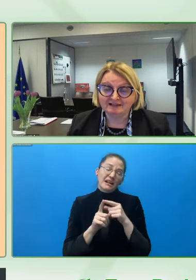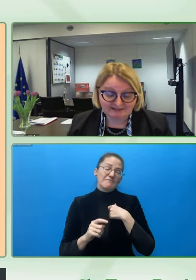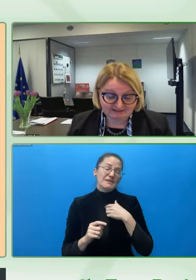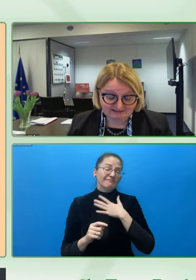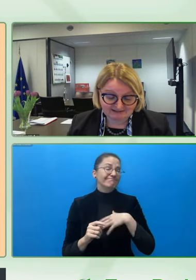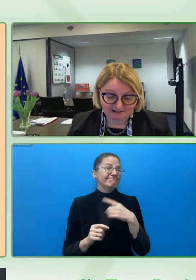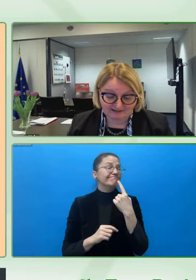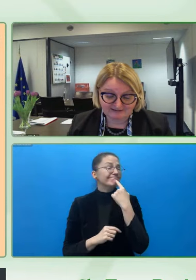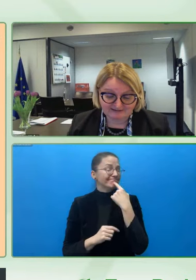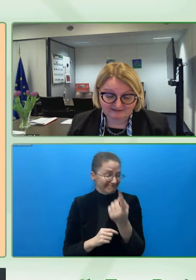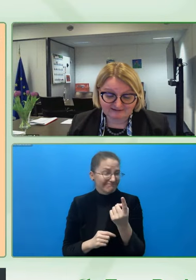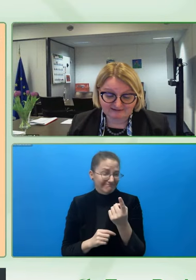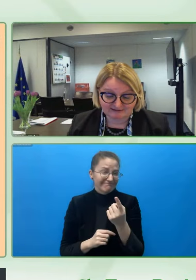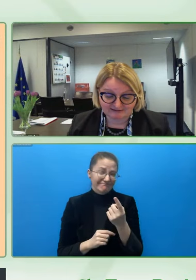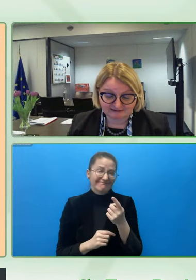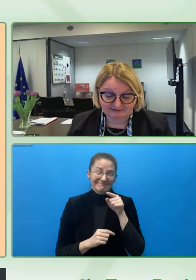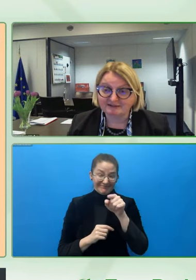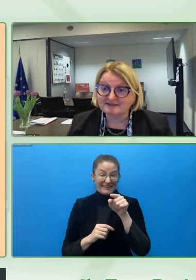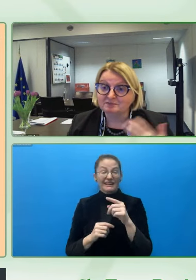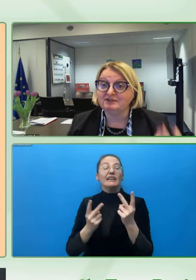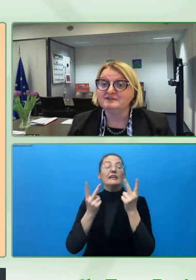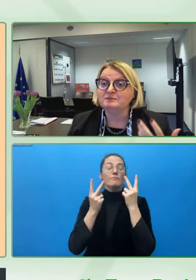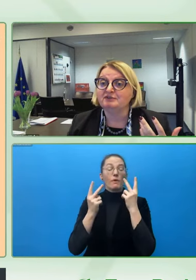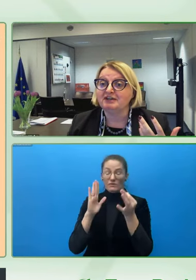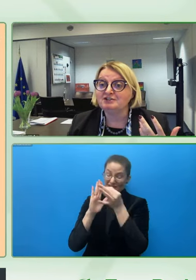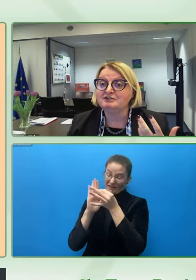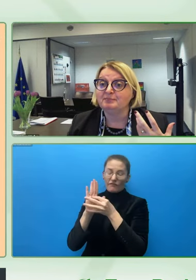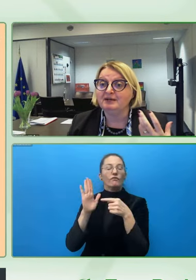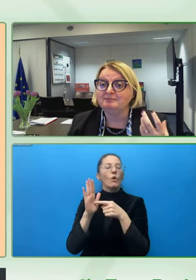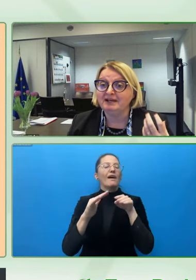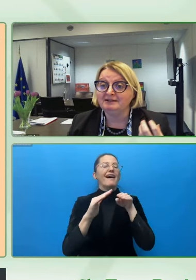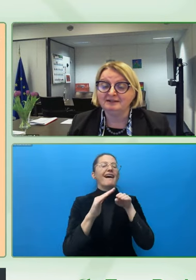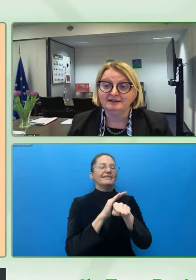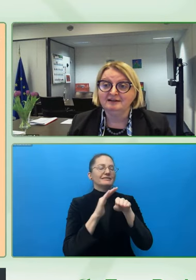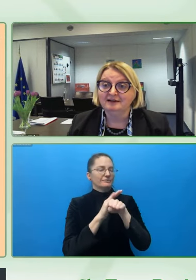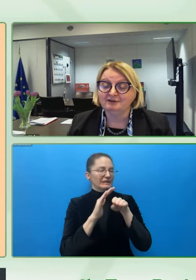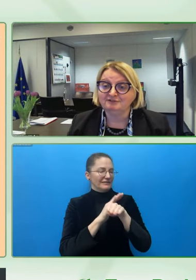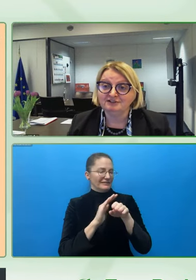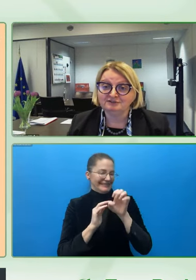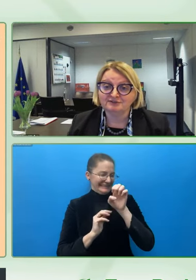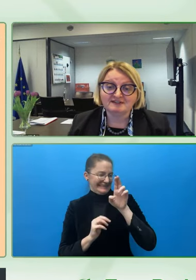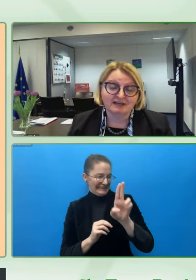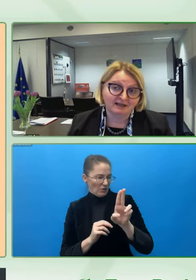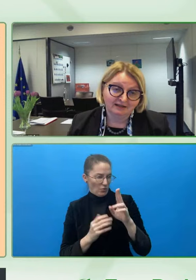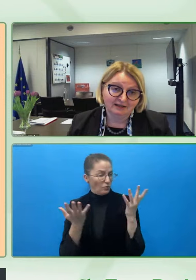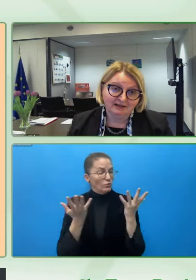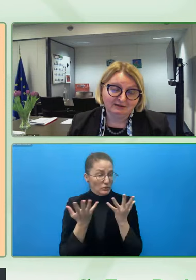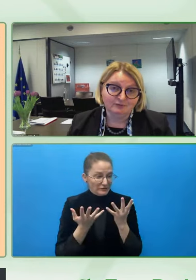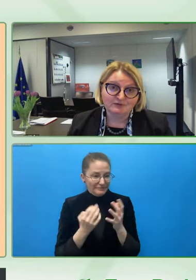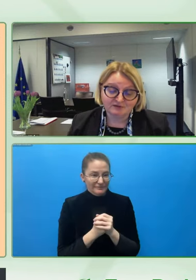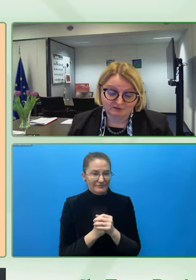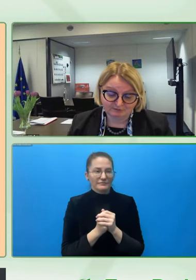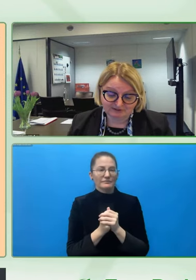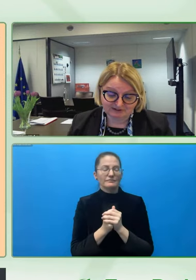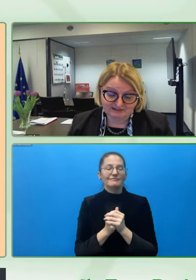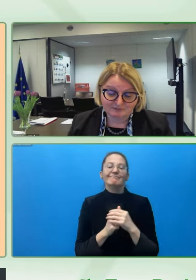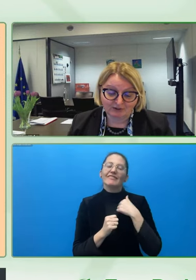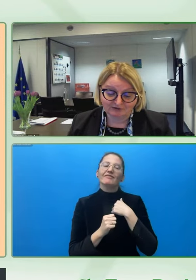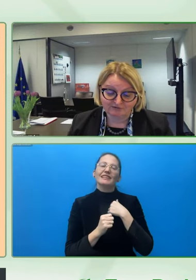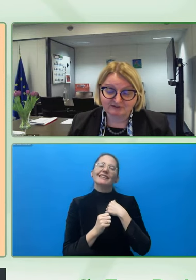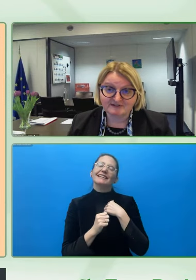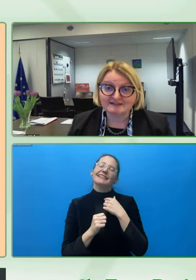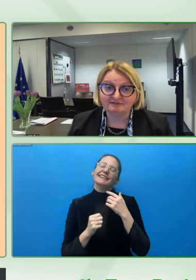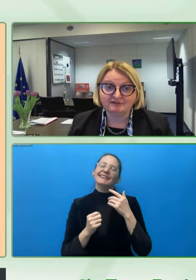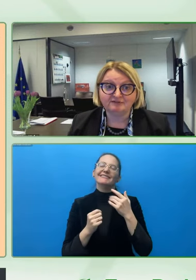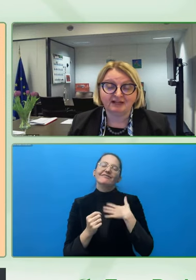What started as an inspiration by many, I would dare to say, and was included as